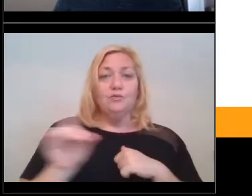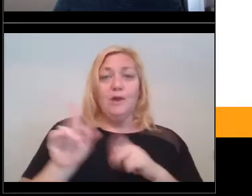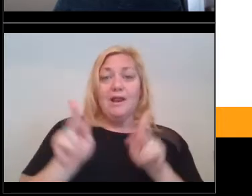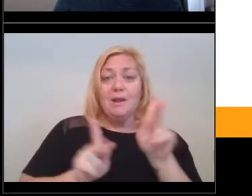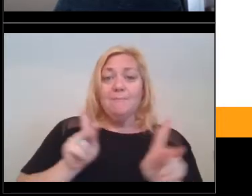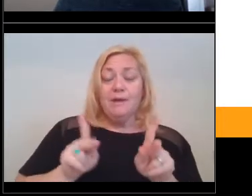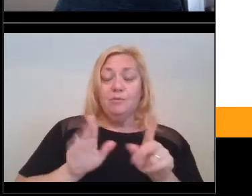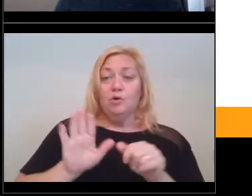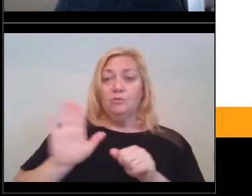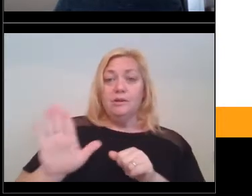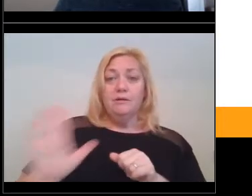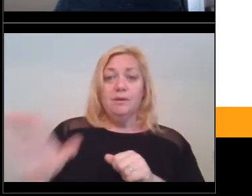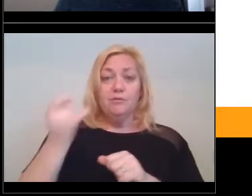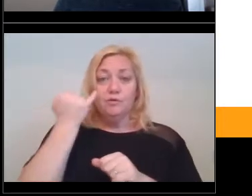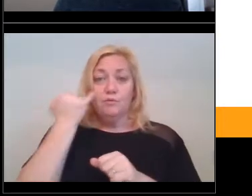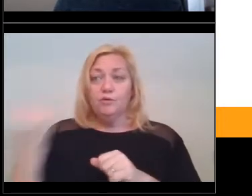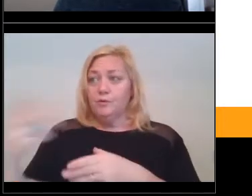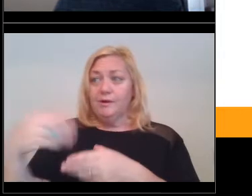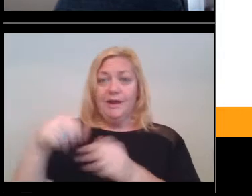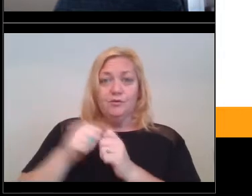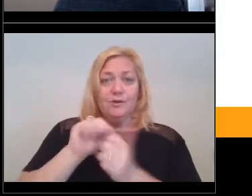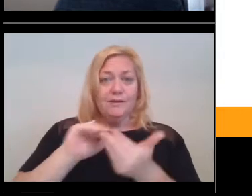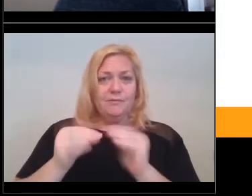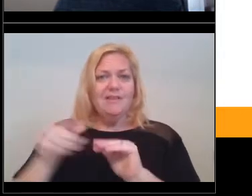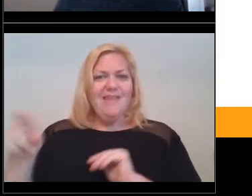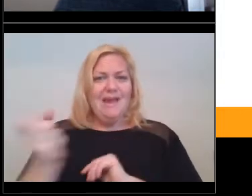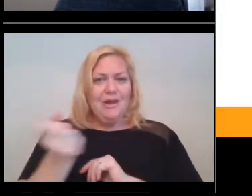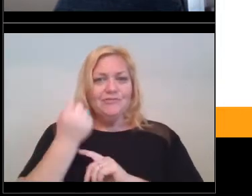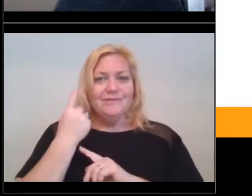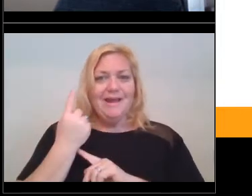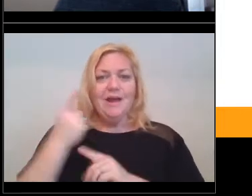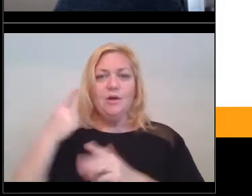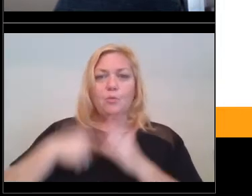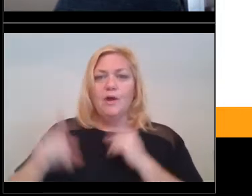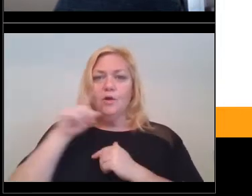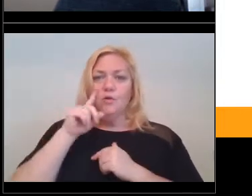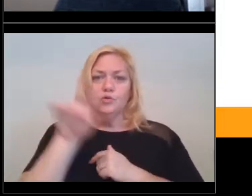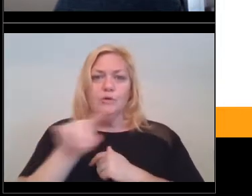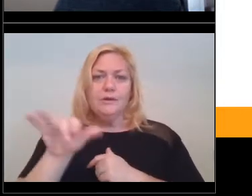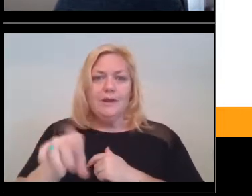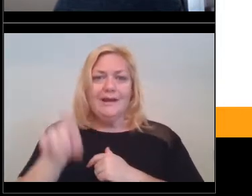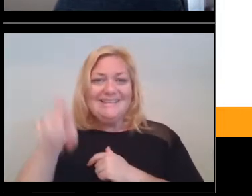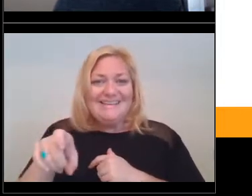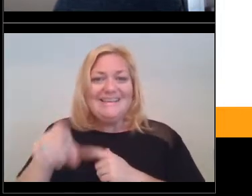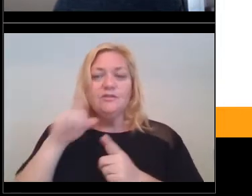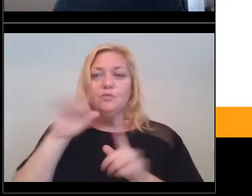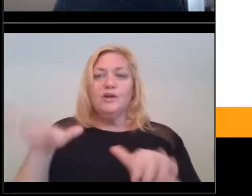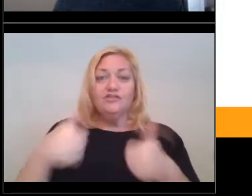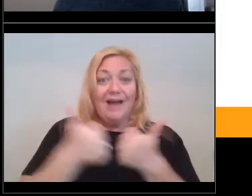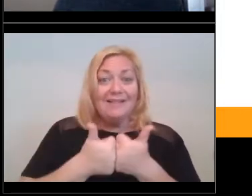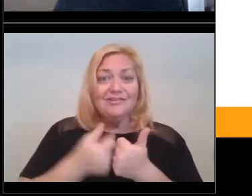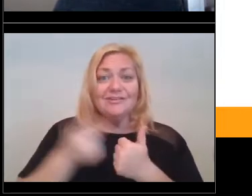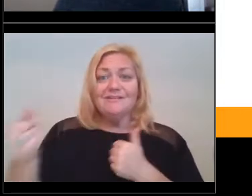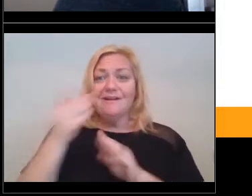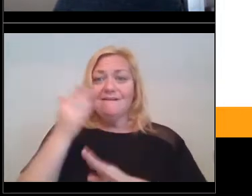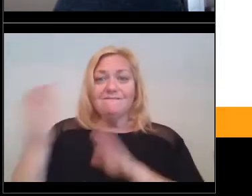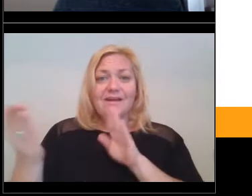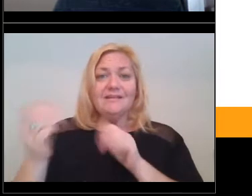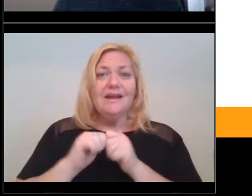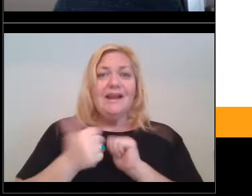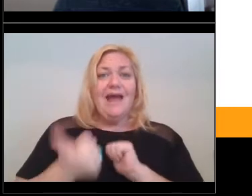that are supposed to engage with community understand what those needs are, what challenges may lie ahead, and how